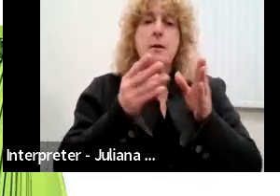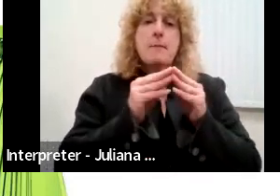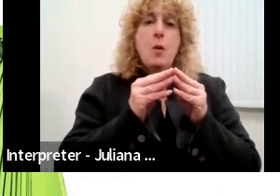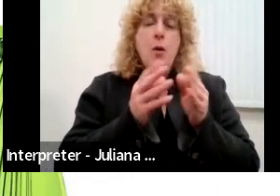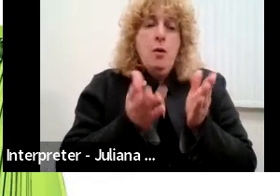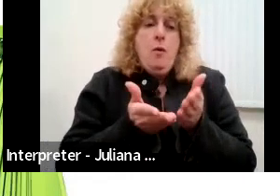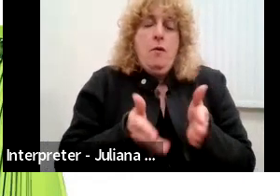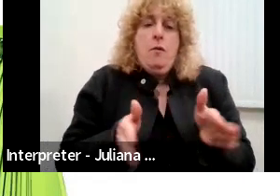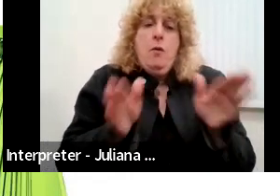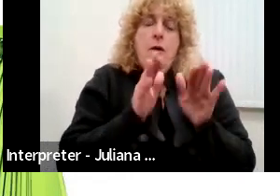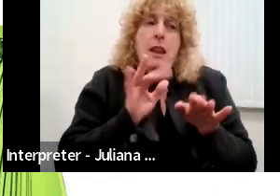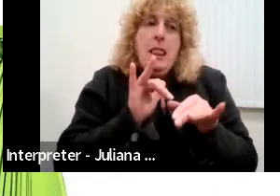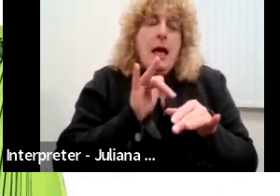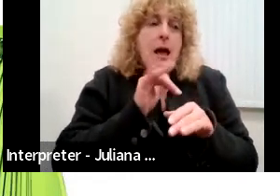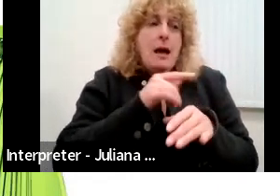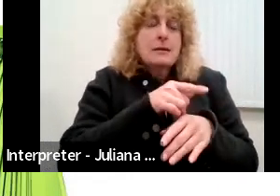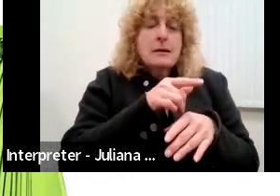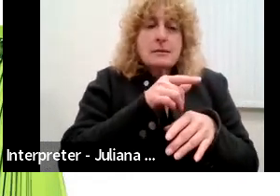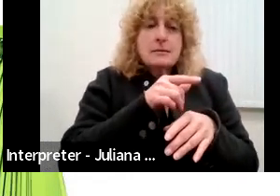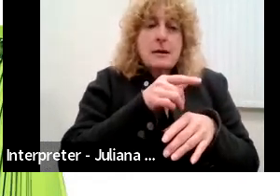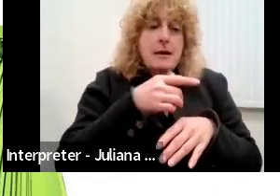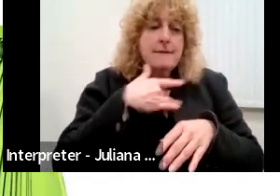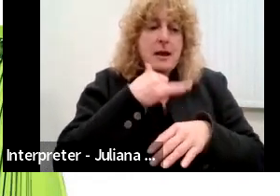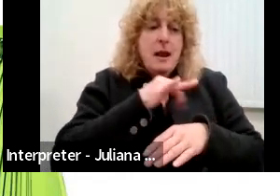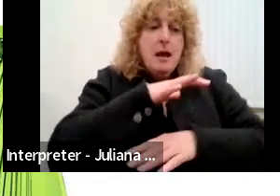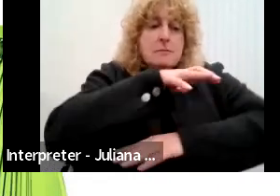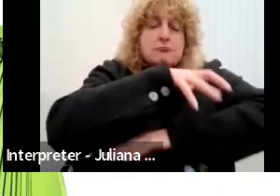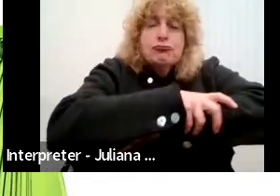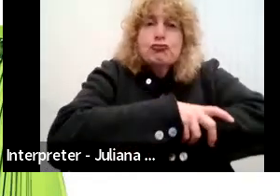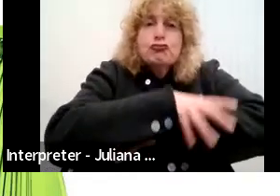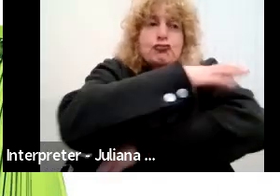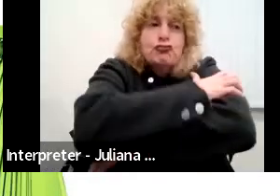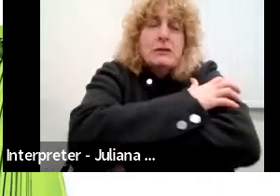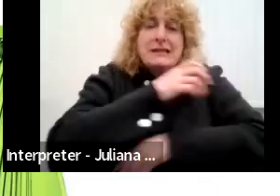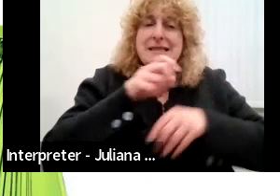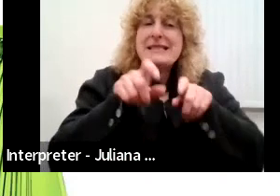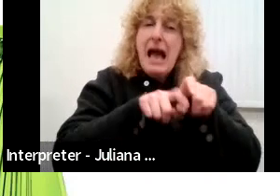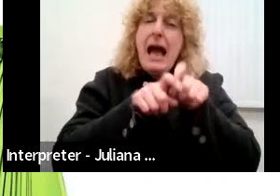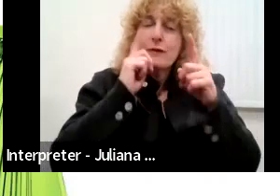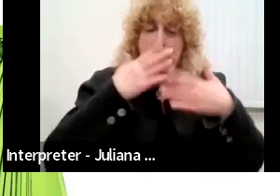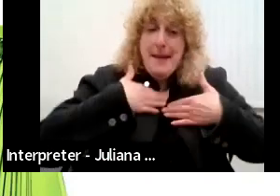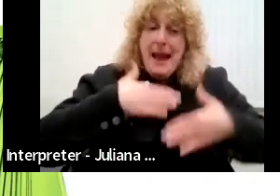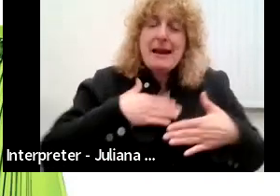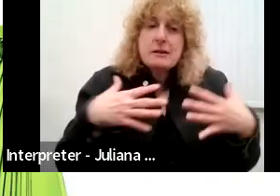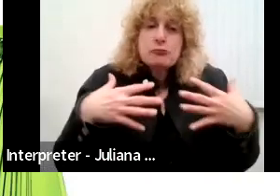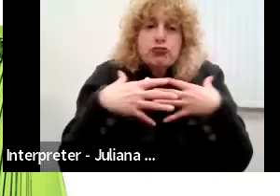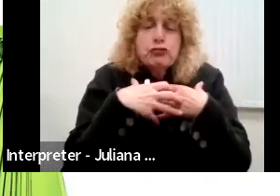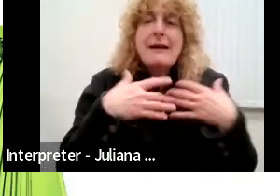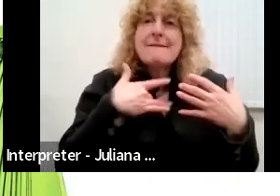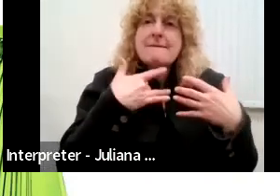it kind of does similar to what the compression body sock does, where it wraps around, gives that